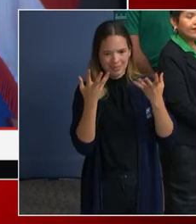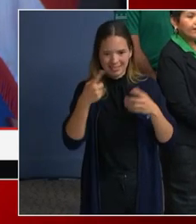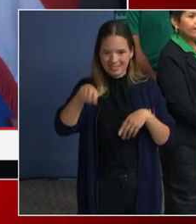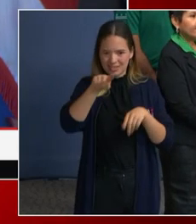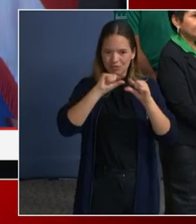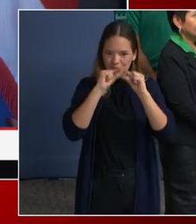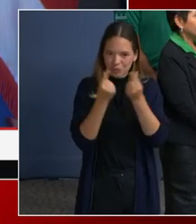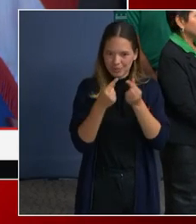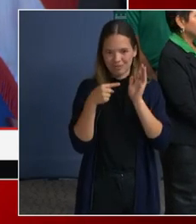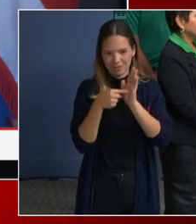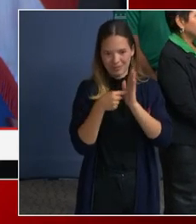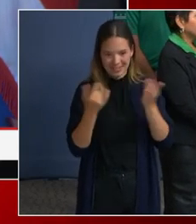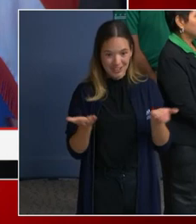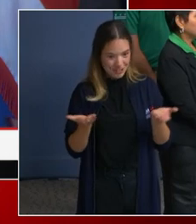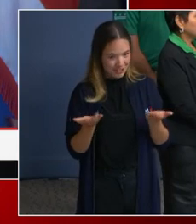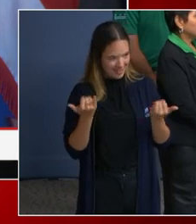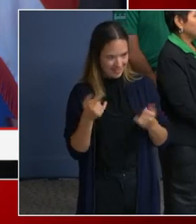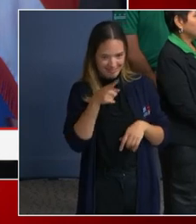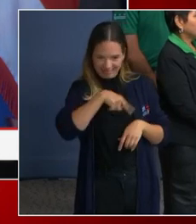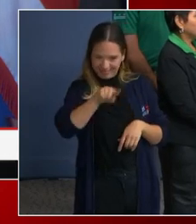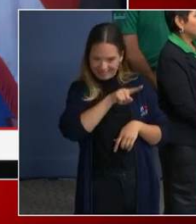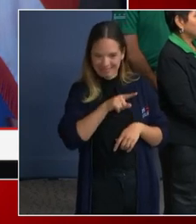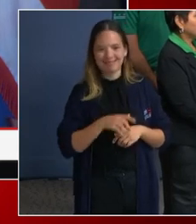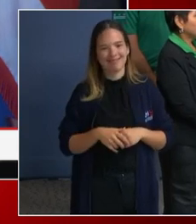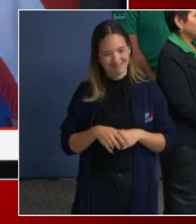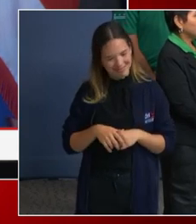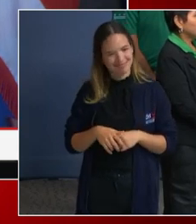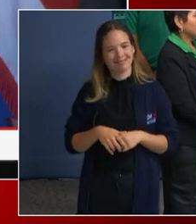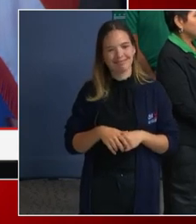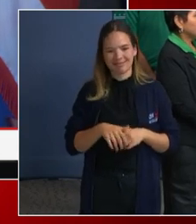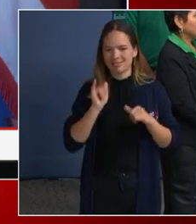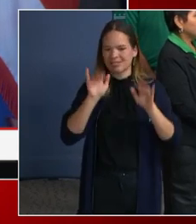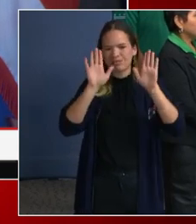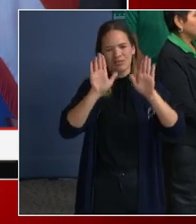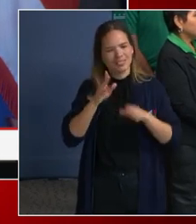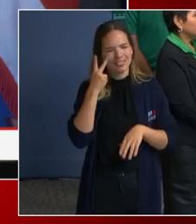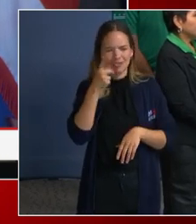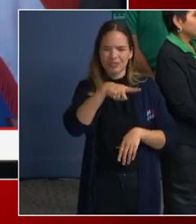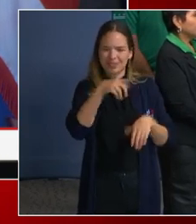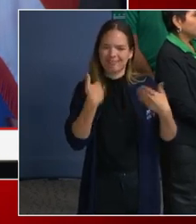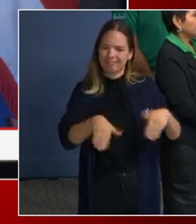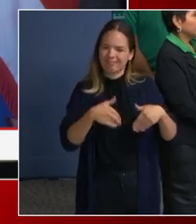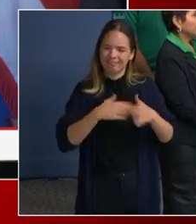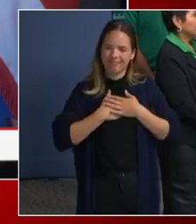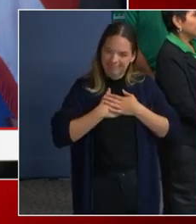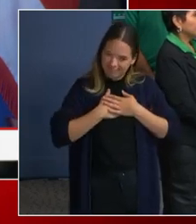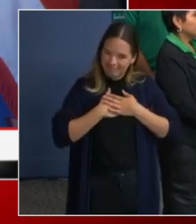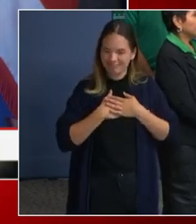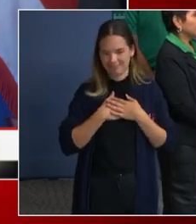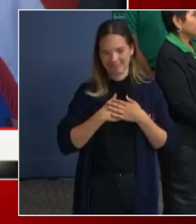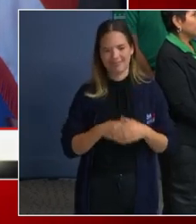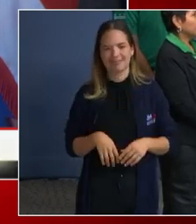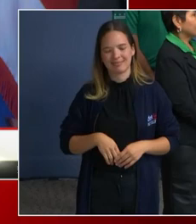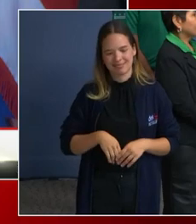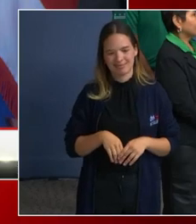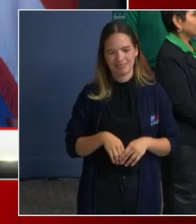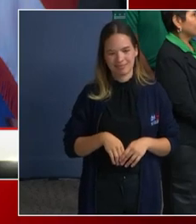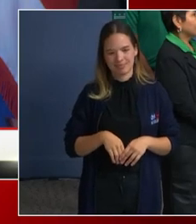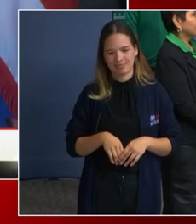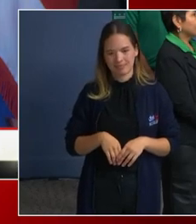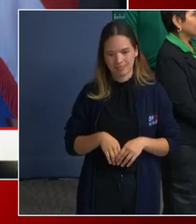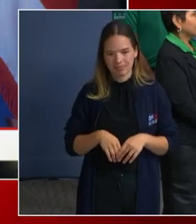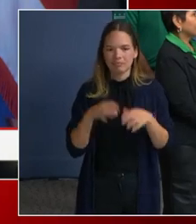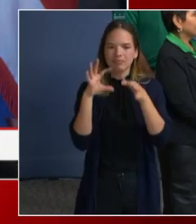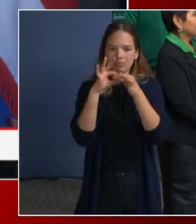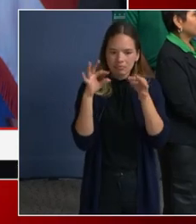Latino community. So it's wonderful to see you all today. So it's been said, but it's worth